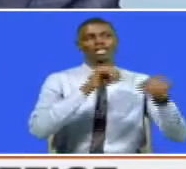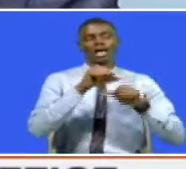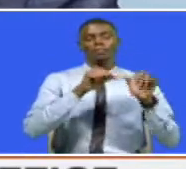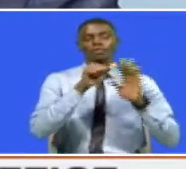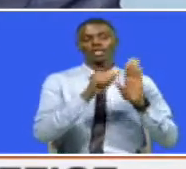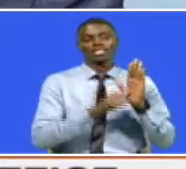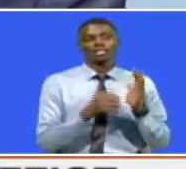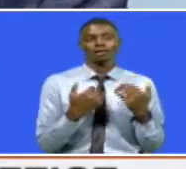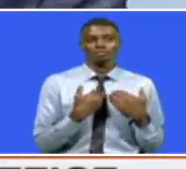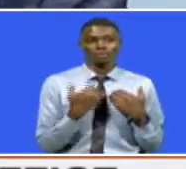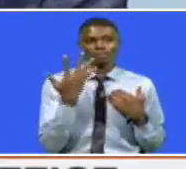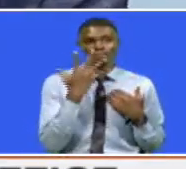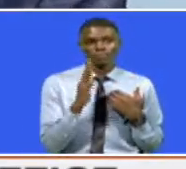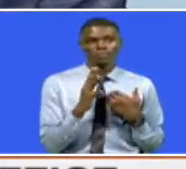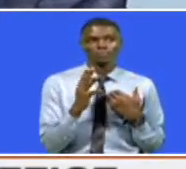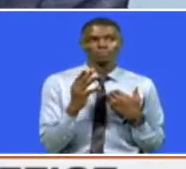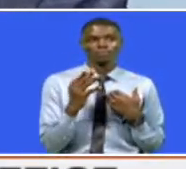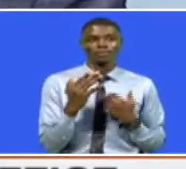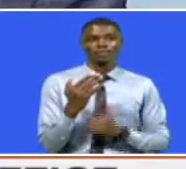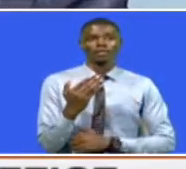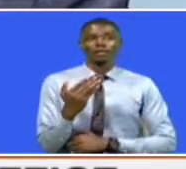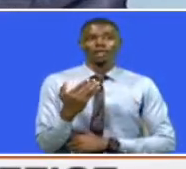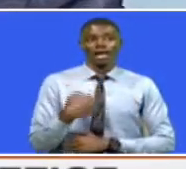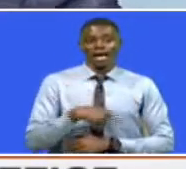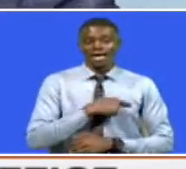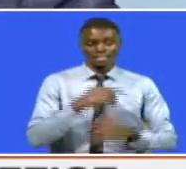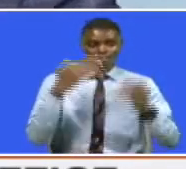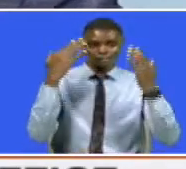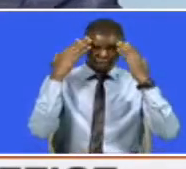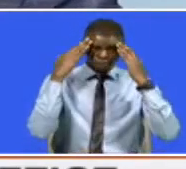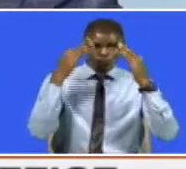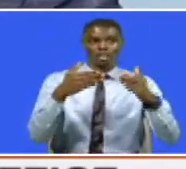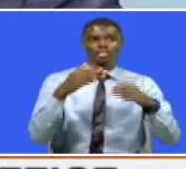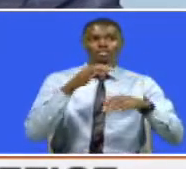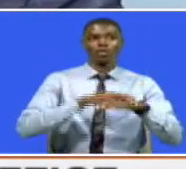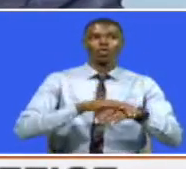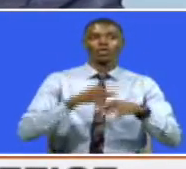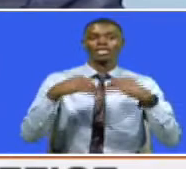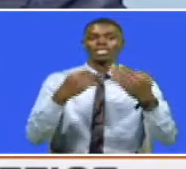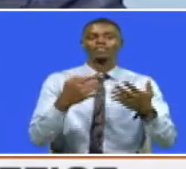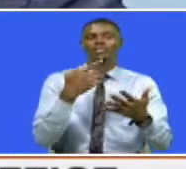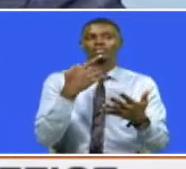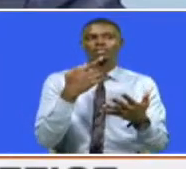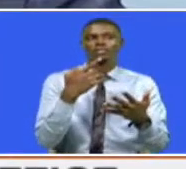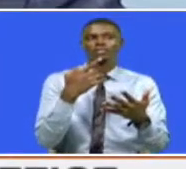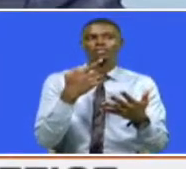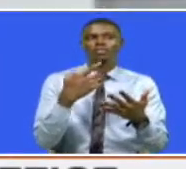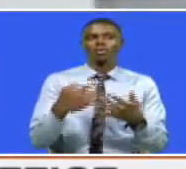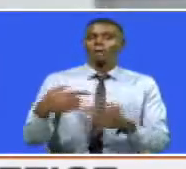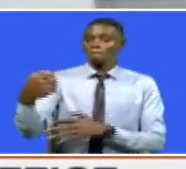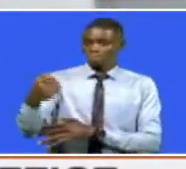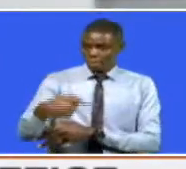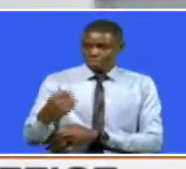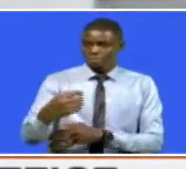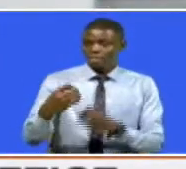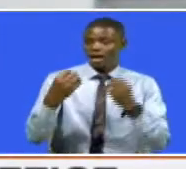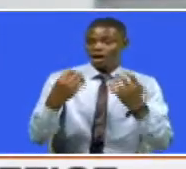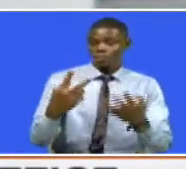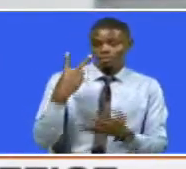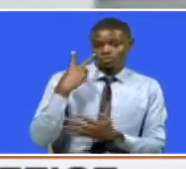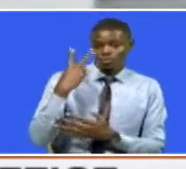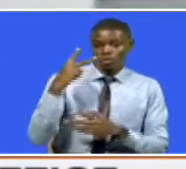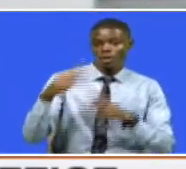that we have, and we are actually very focused on delivering on what we have promised. How many months down the road should we start seeing